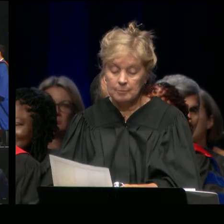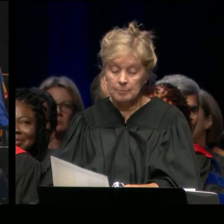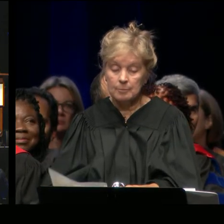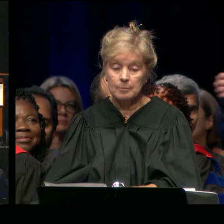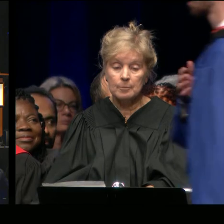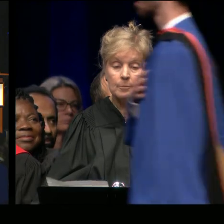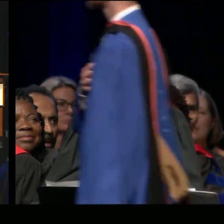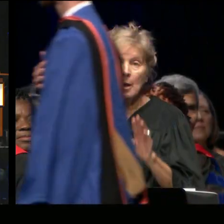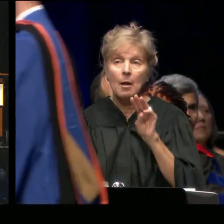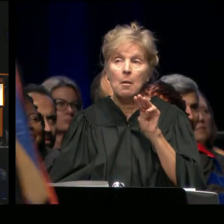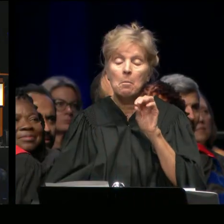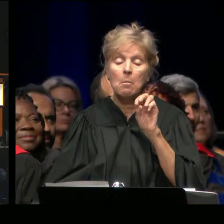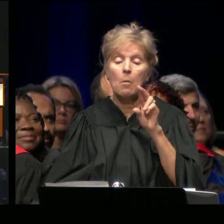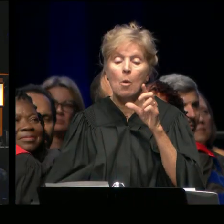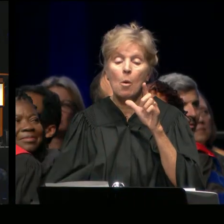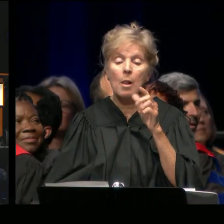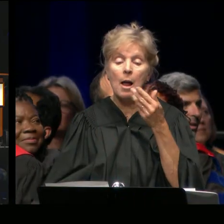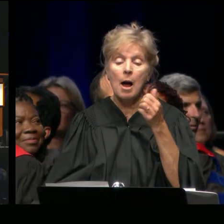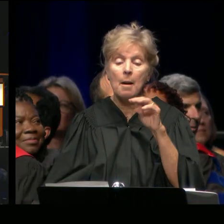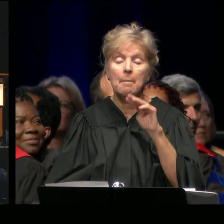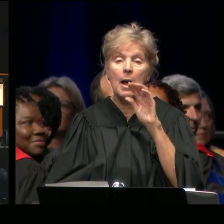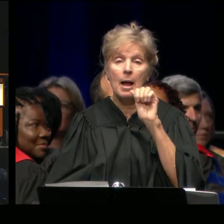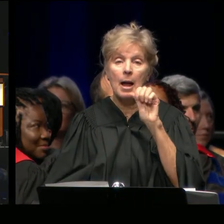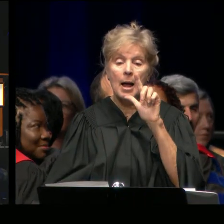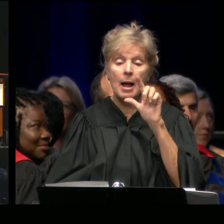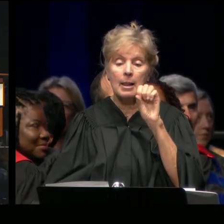Molham Alsati.